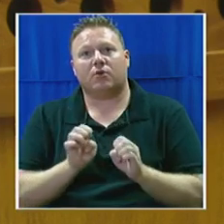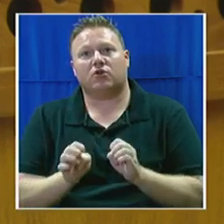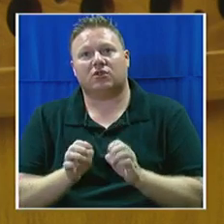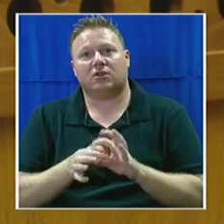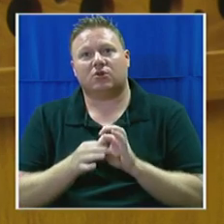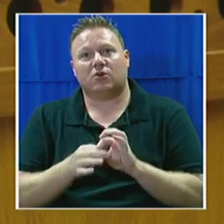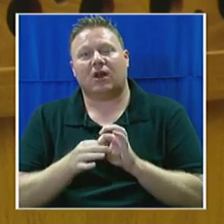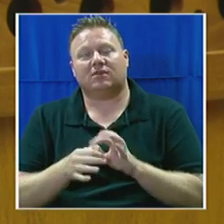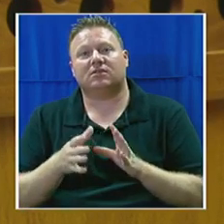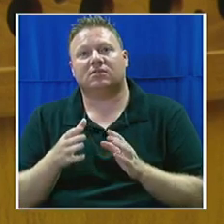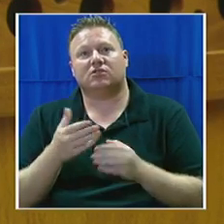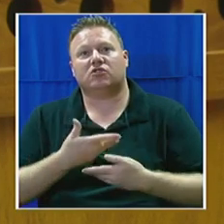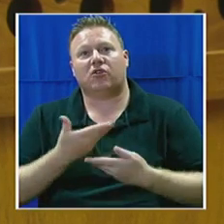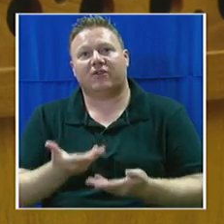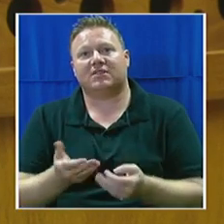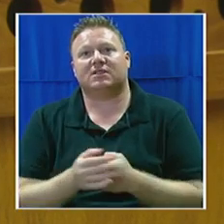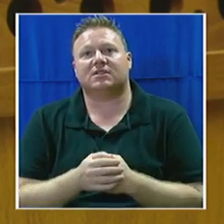emergency-related services.